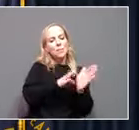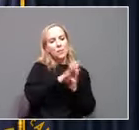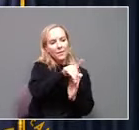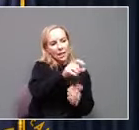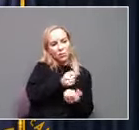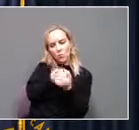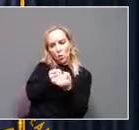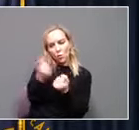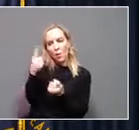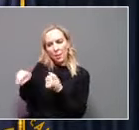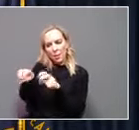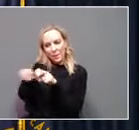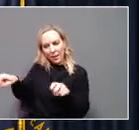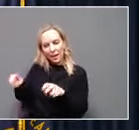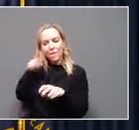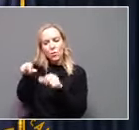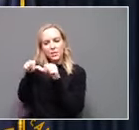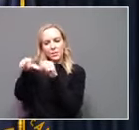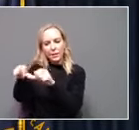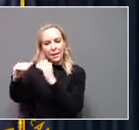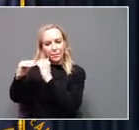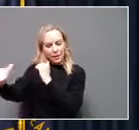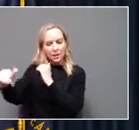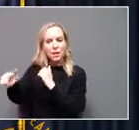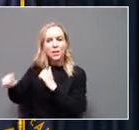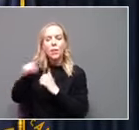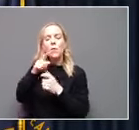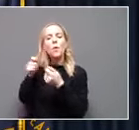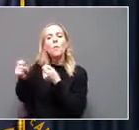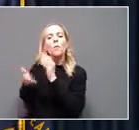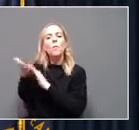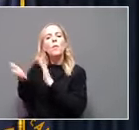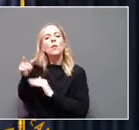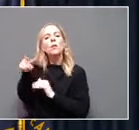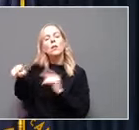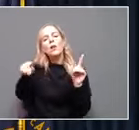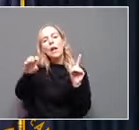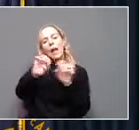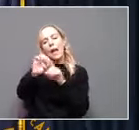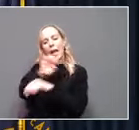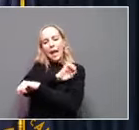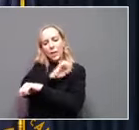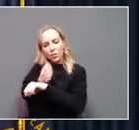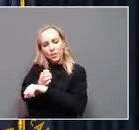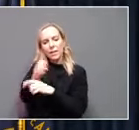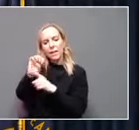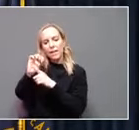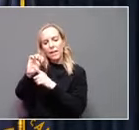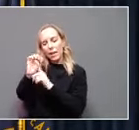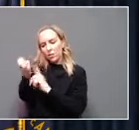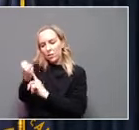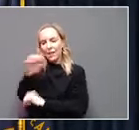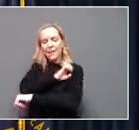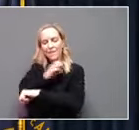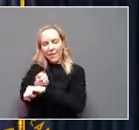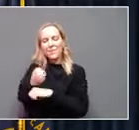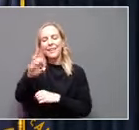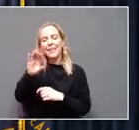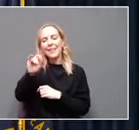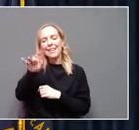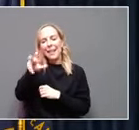on sustainability, moderated by the Energy and Environment Cabinet on the afternoon of March the 15th. I look forward to attending